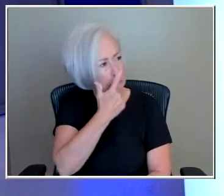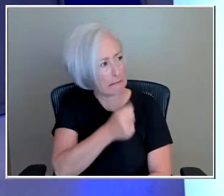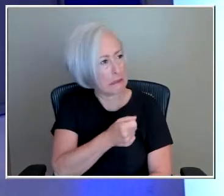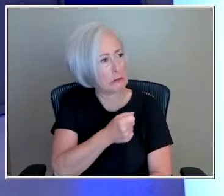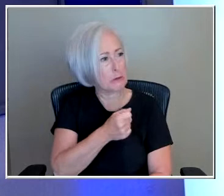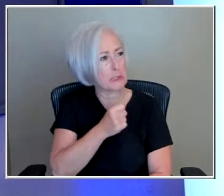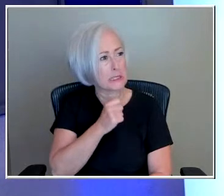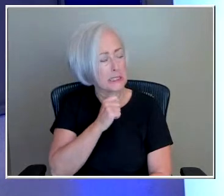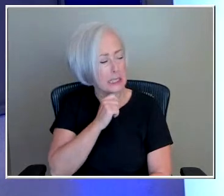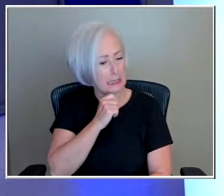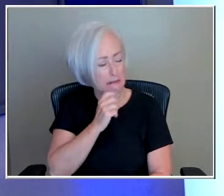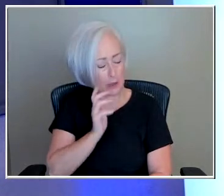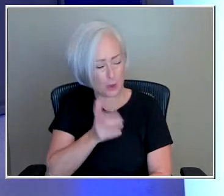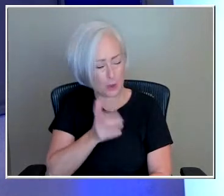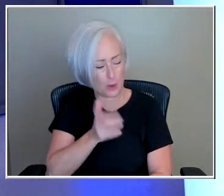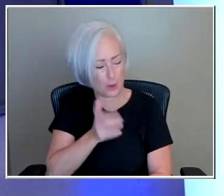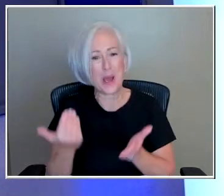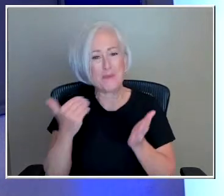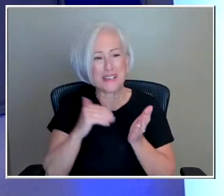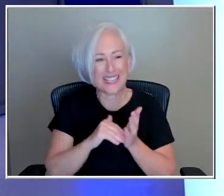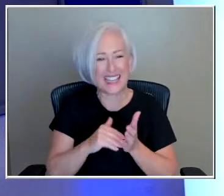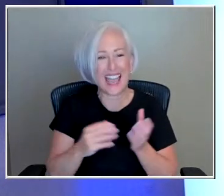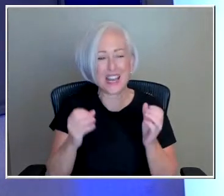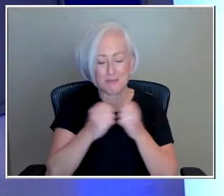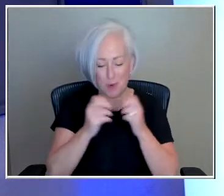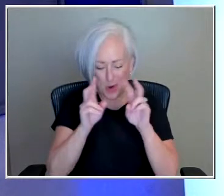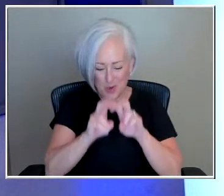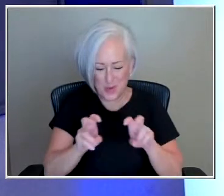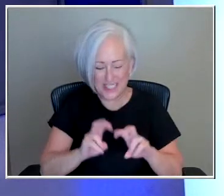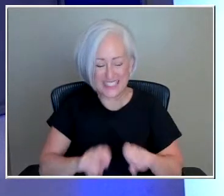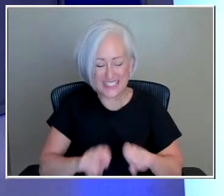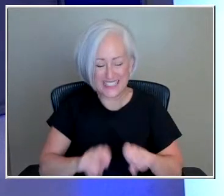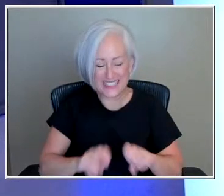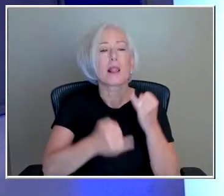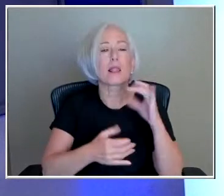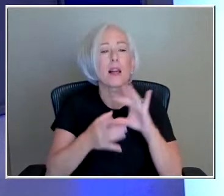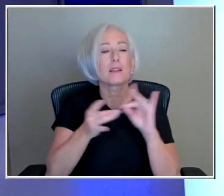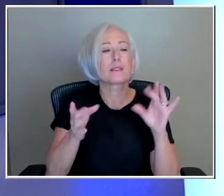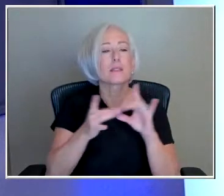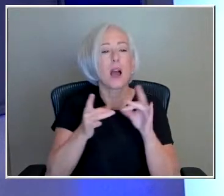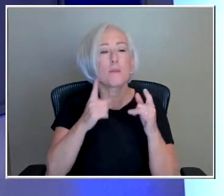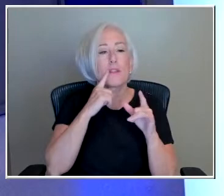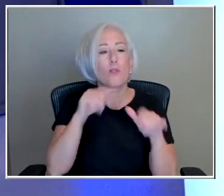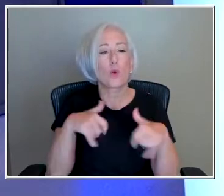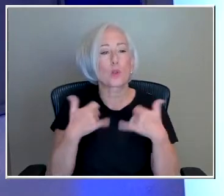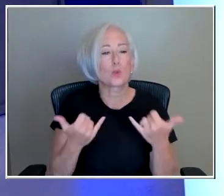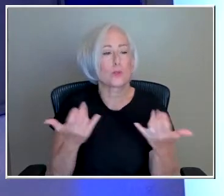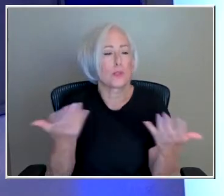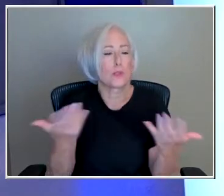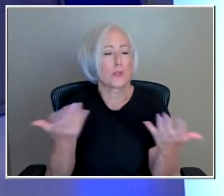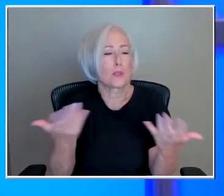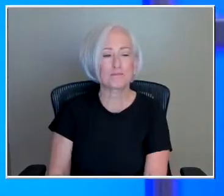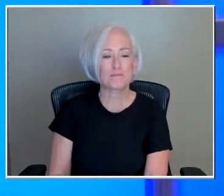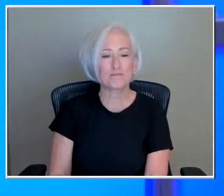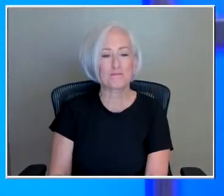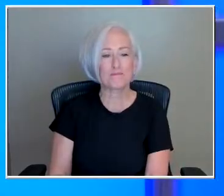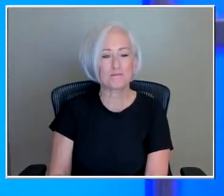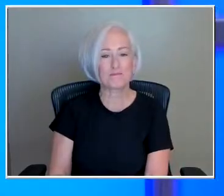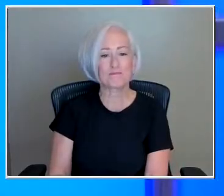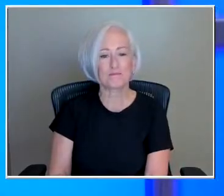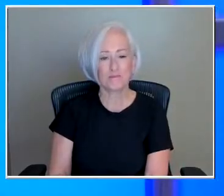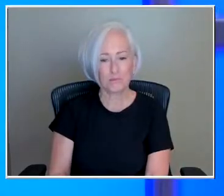back. There's Sure. more to discuss, but let's get takeaways from today's conversation. What do you want folks to know? I do want people to know